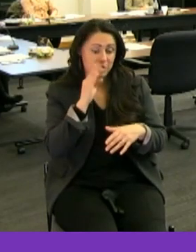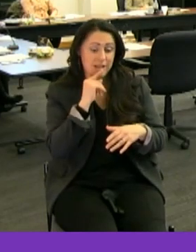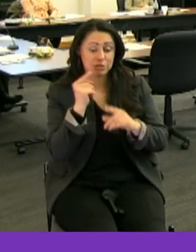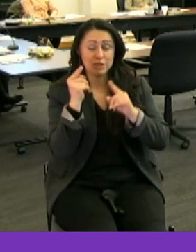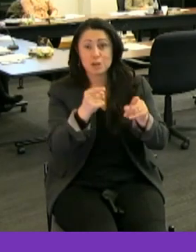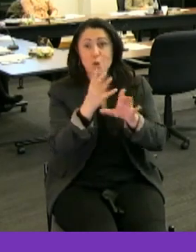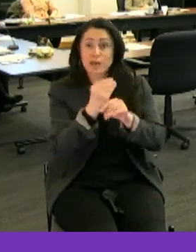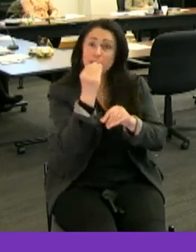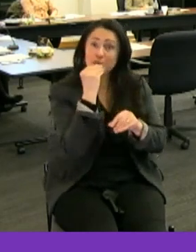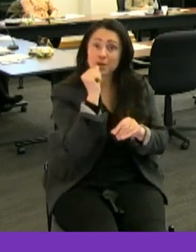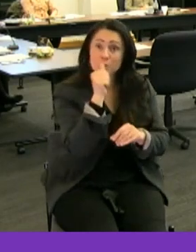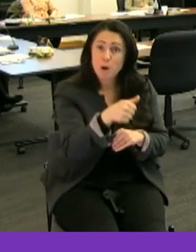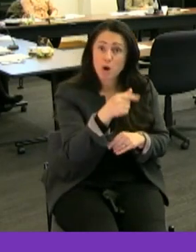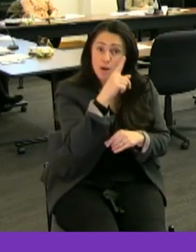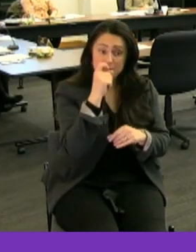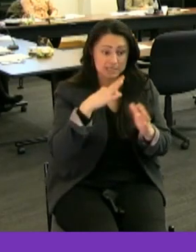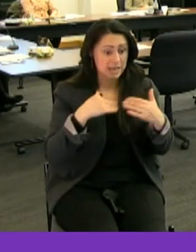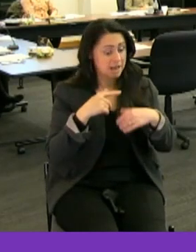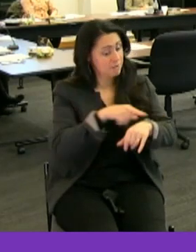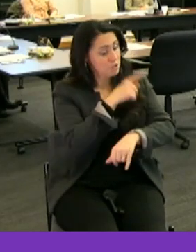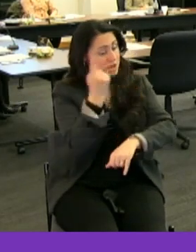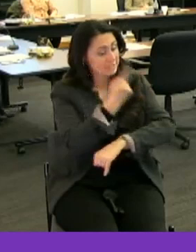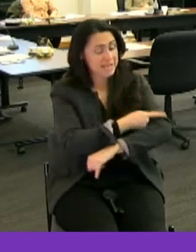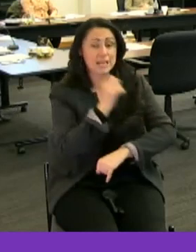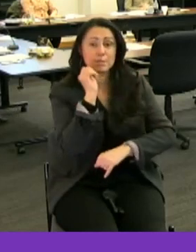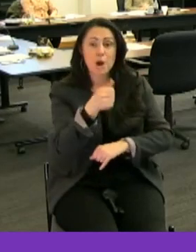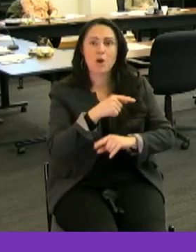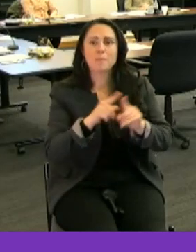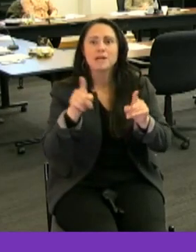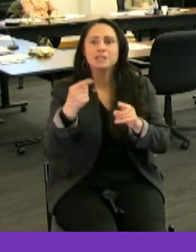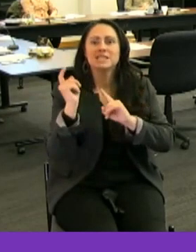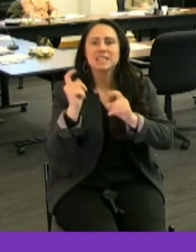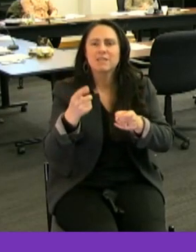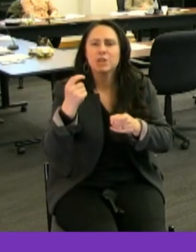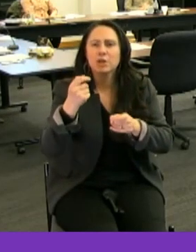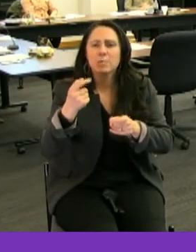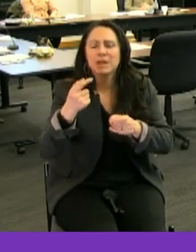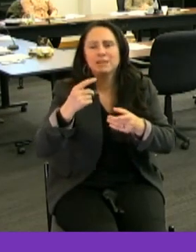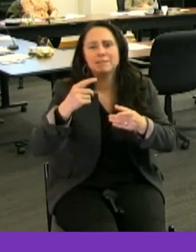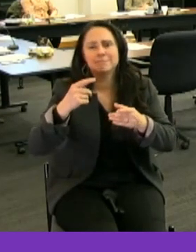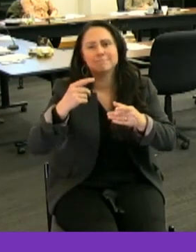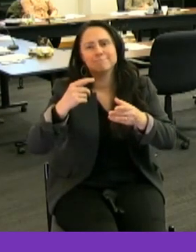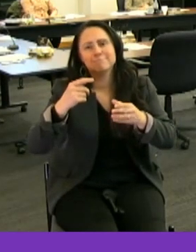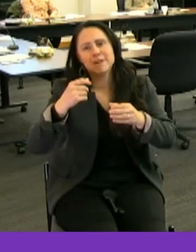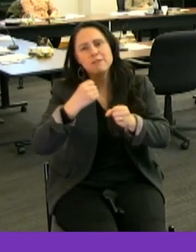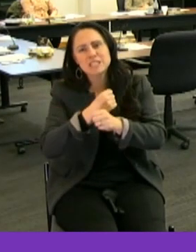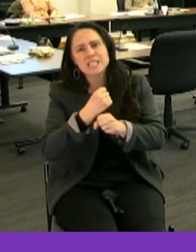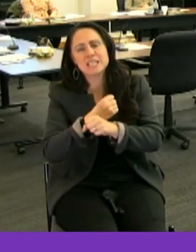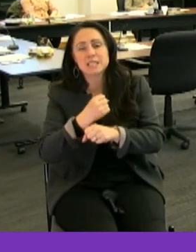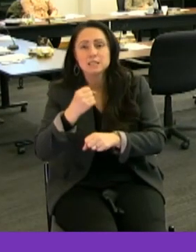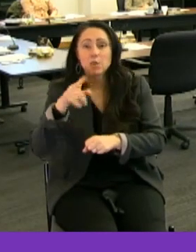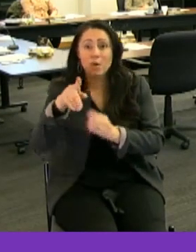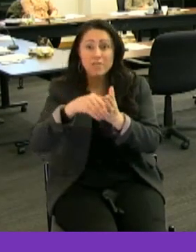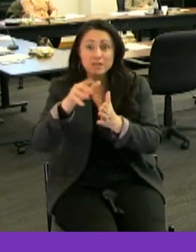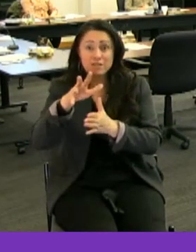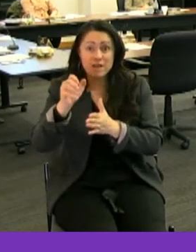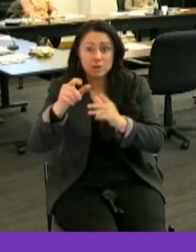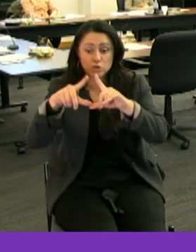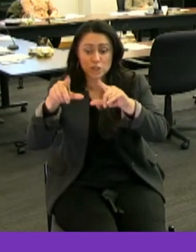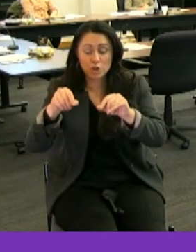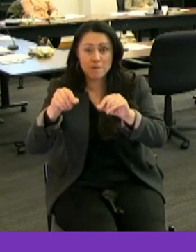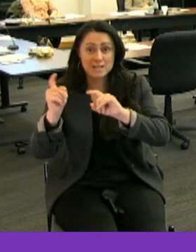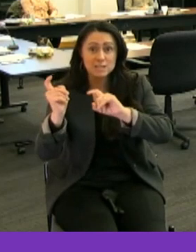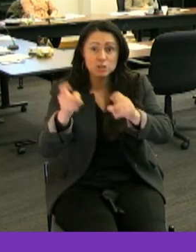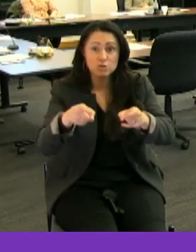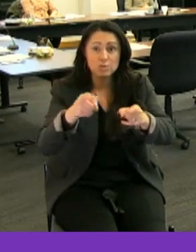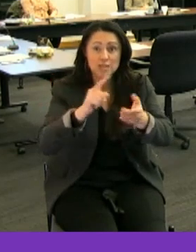get a meal tomorrow because I have a long day tomorrow. But just to give you a little bit of statistics, 1,500 coupons were distributed last